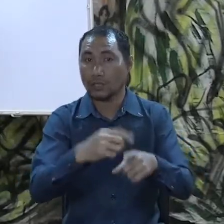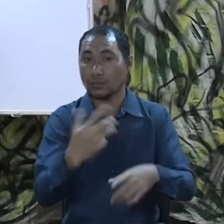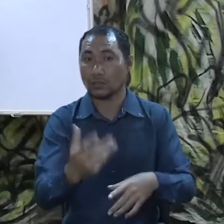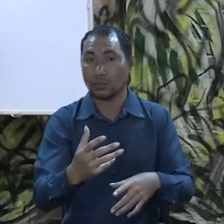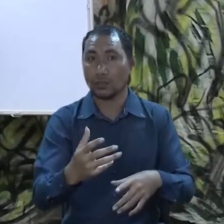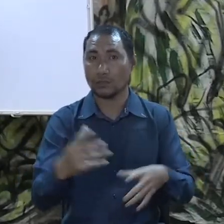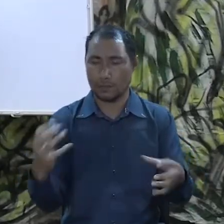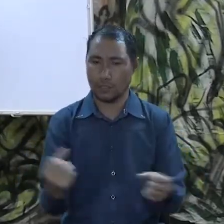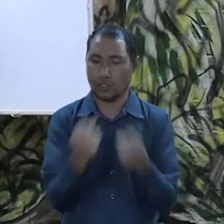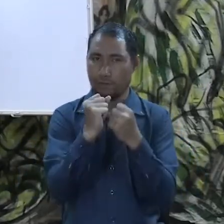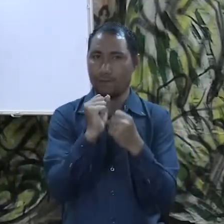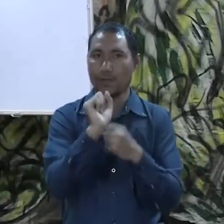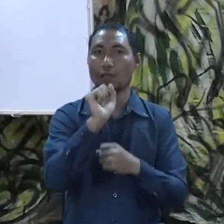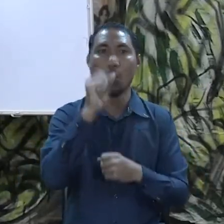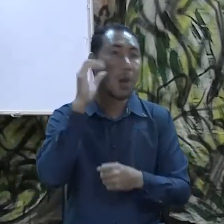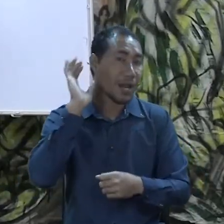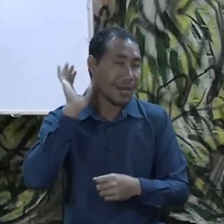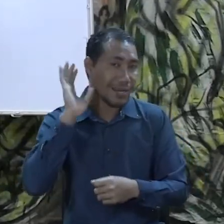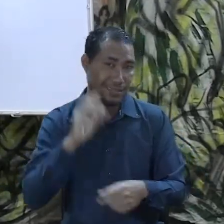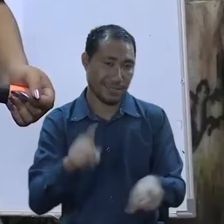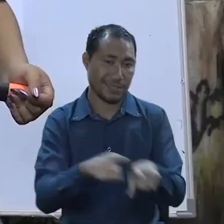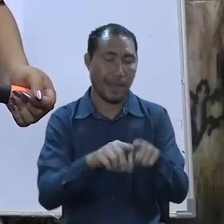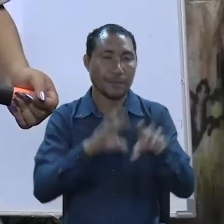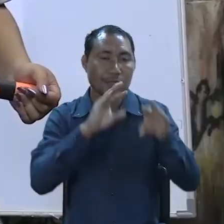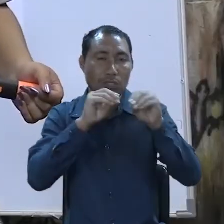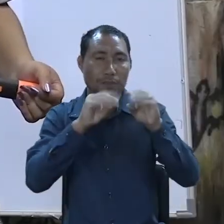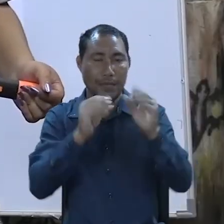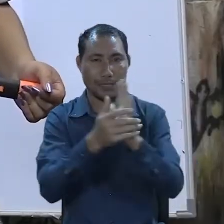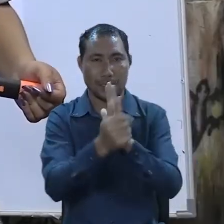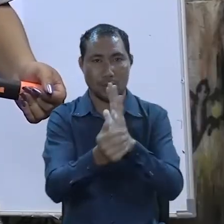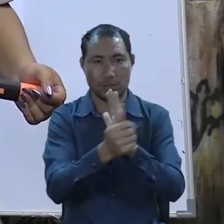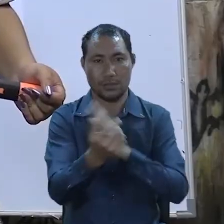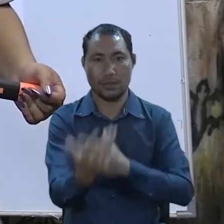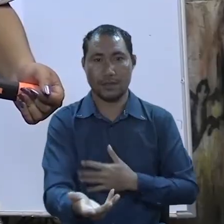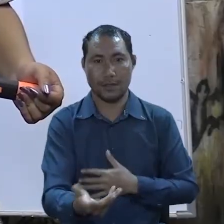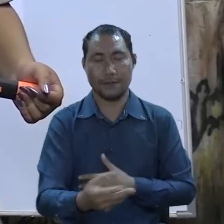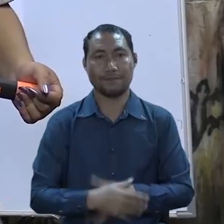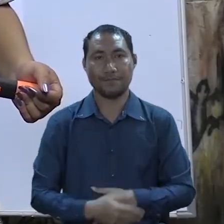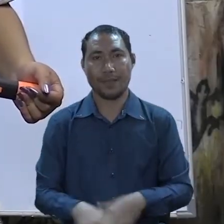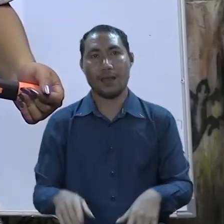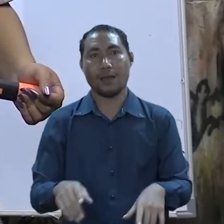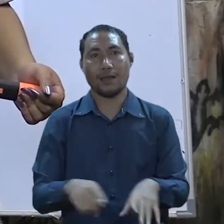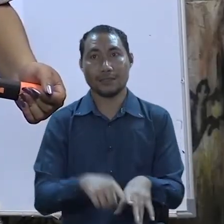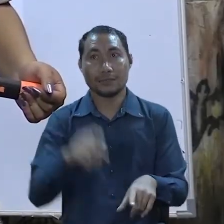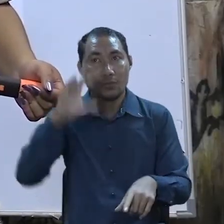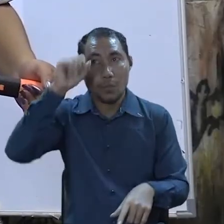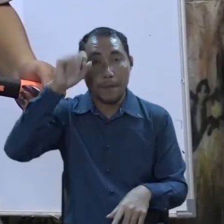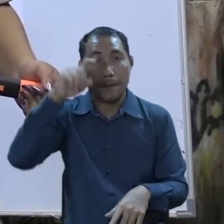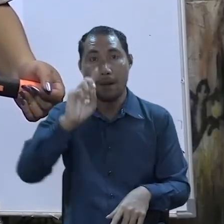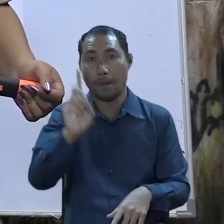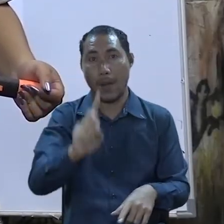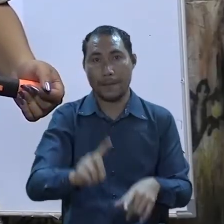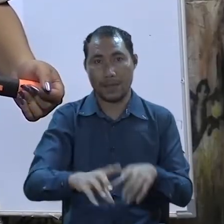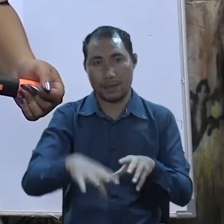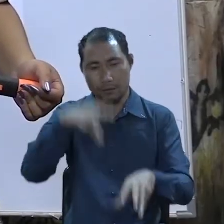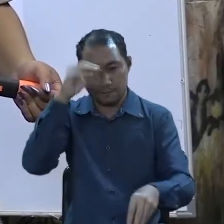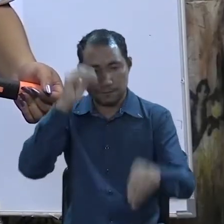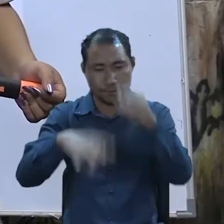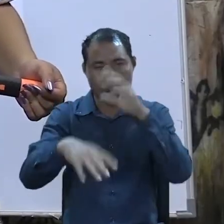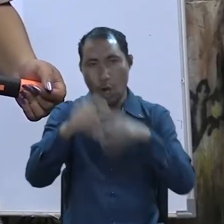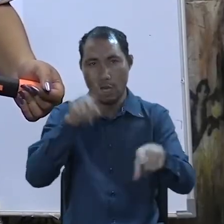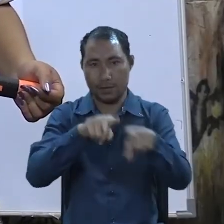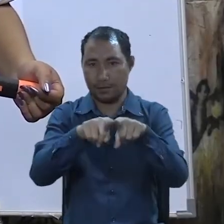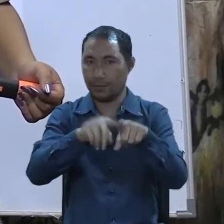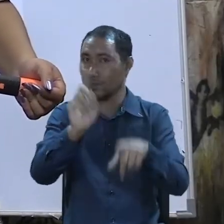correct. Agriculture science. Now I've already described what our pickaxe looks like.